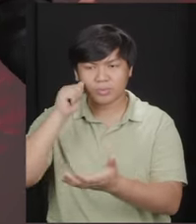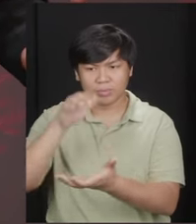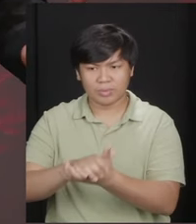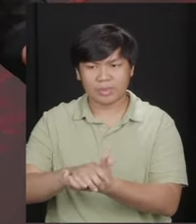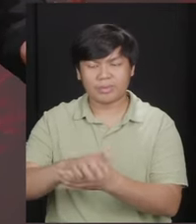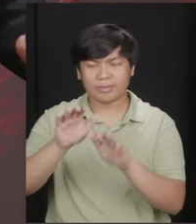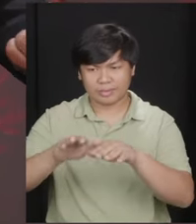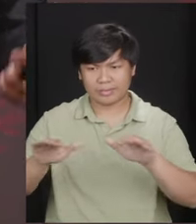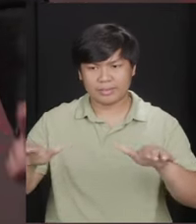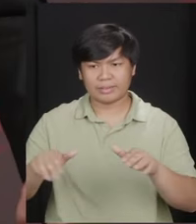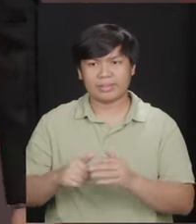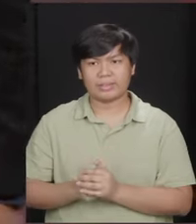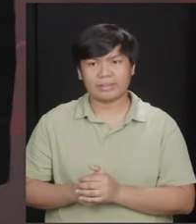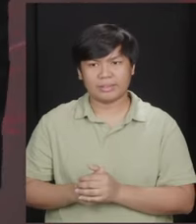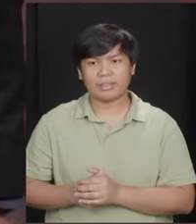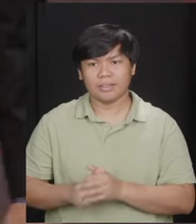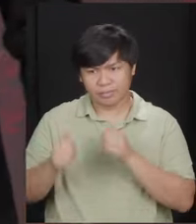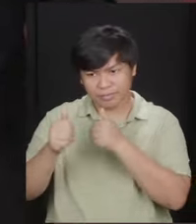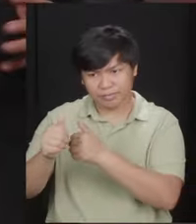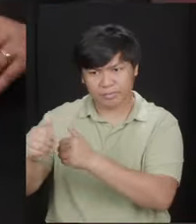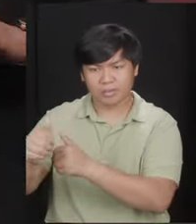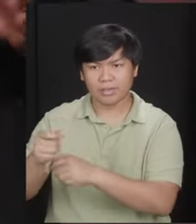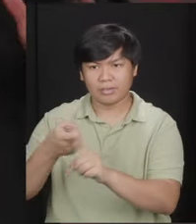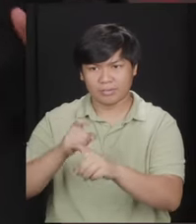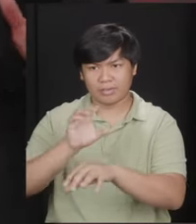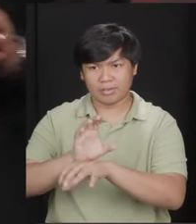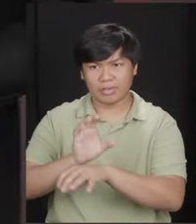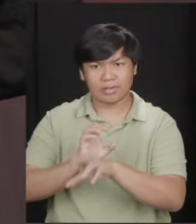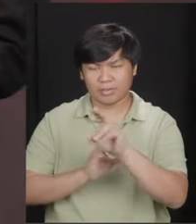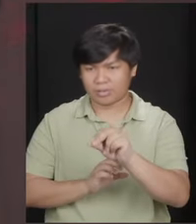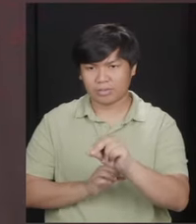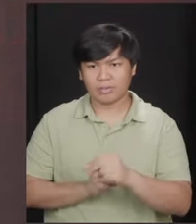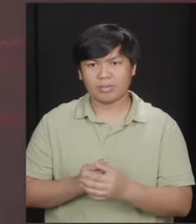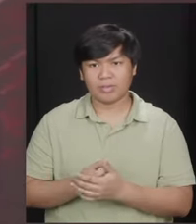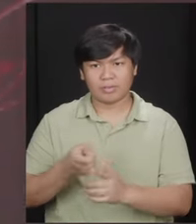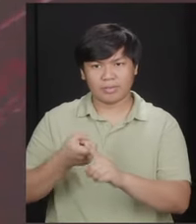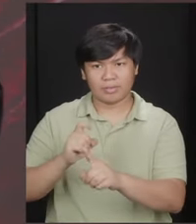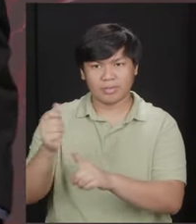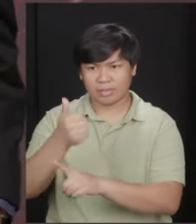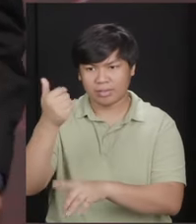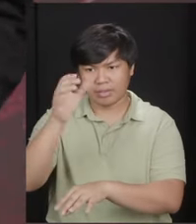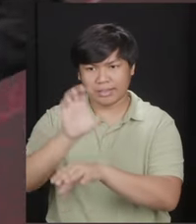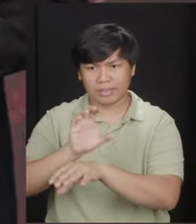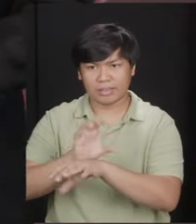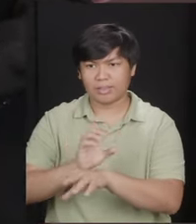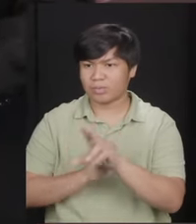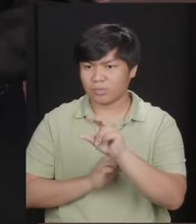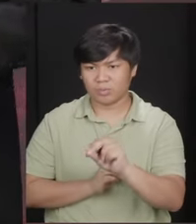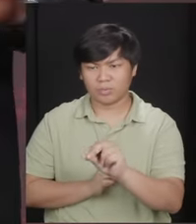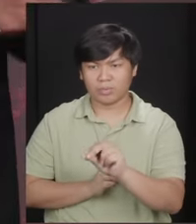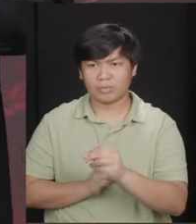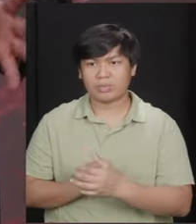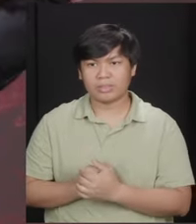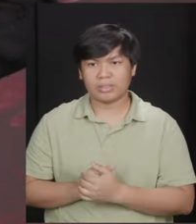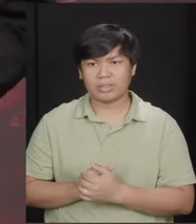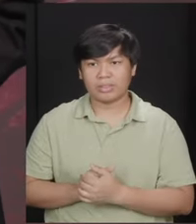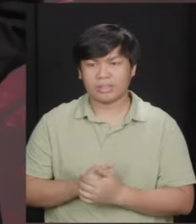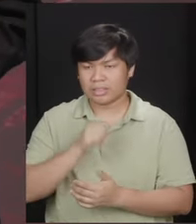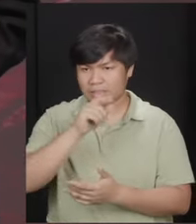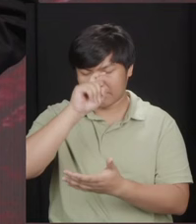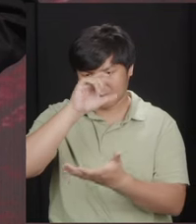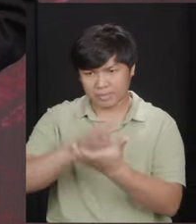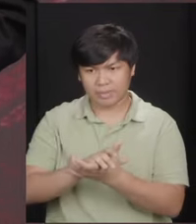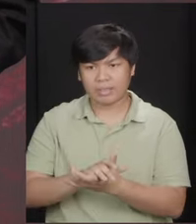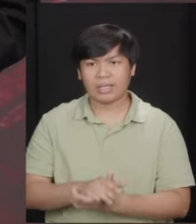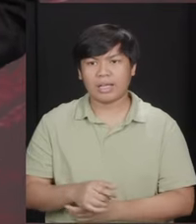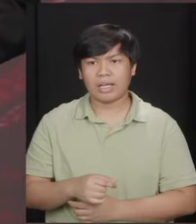your children. Go run after him. Is he from our church? No. Is he from the other churches around? No. He's not even a believer,